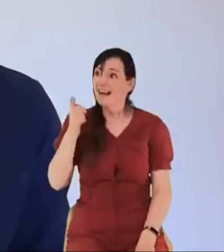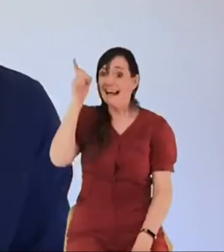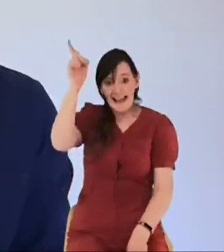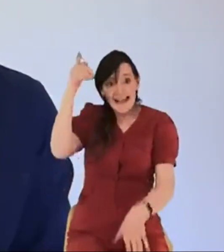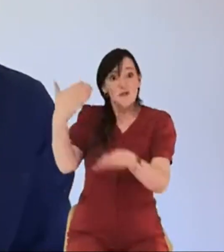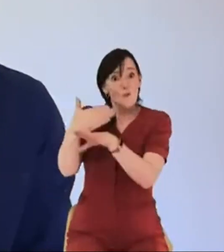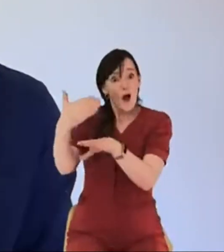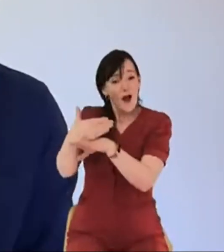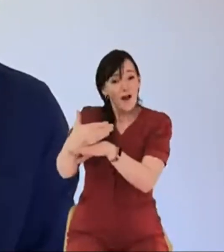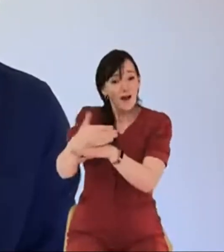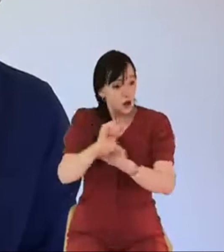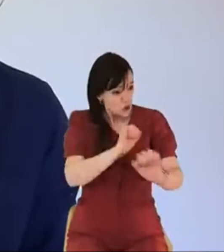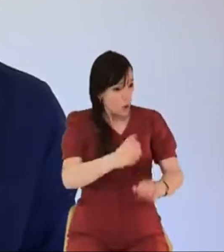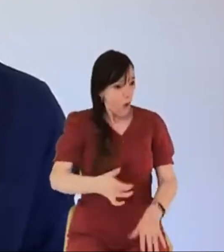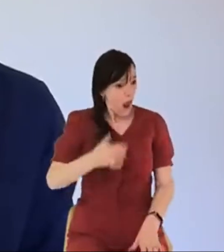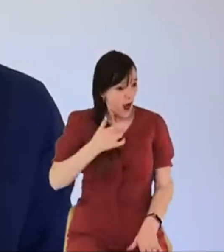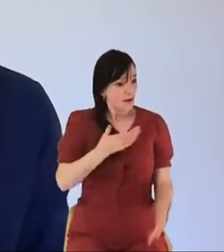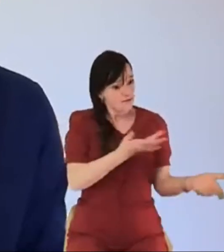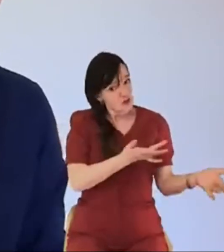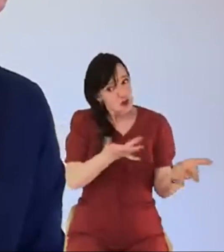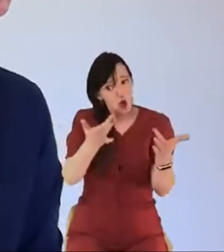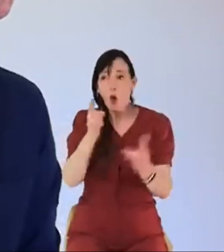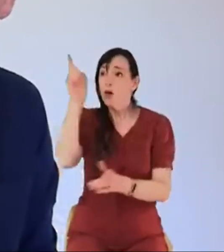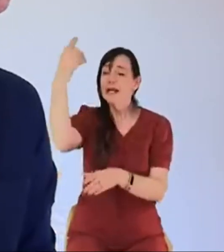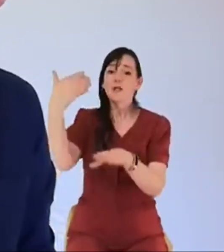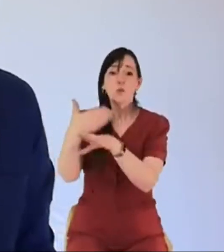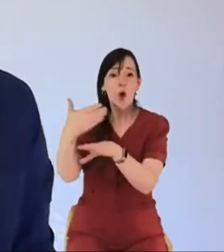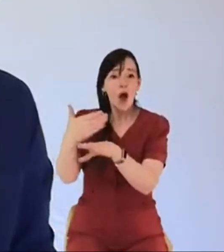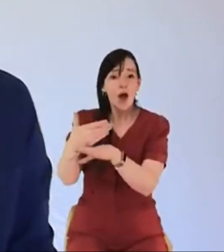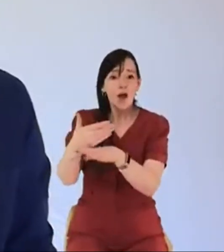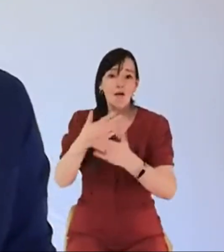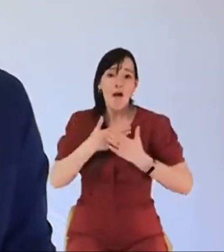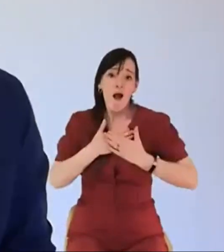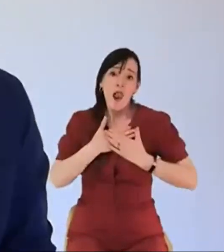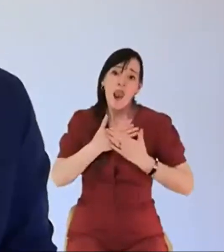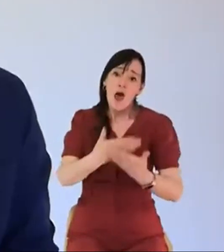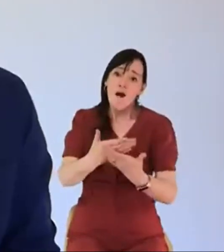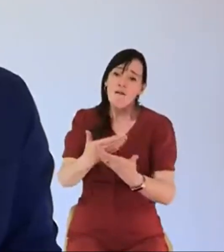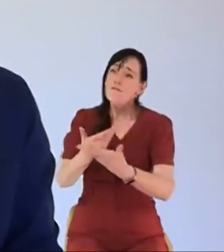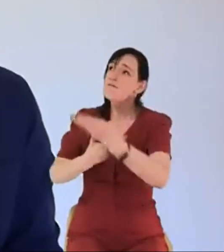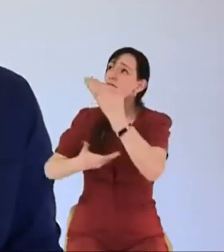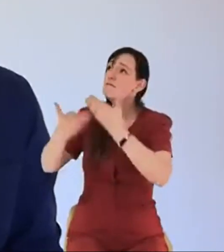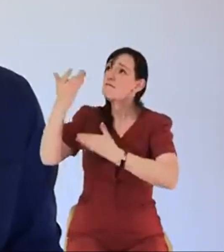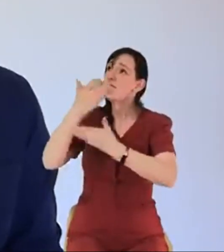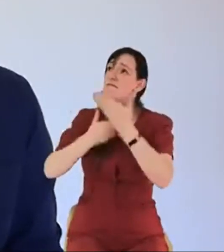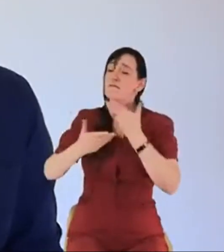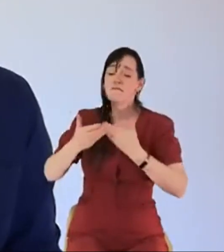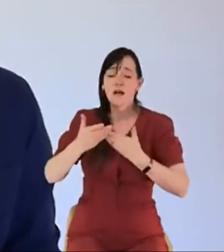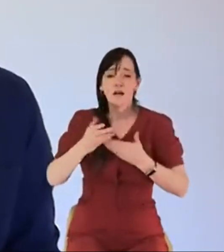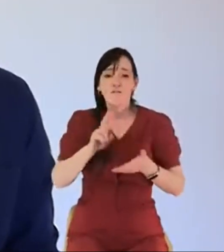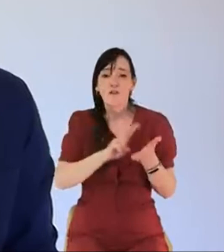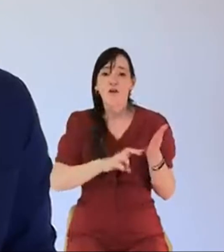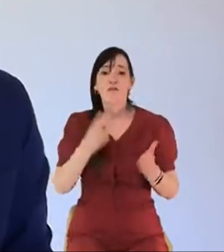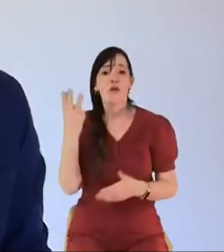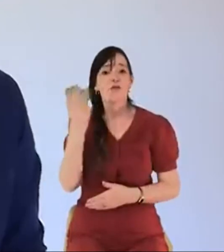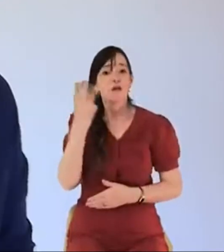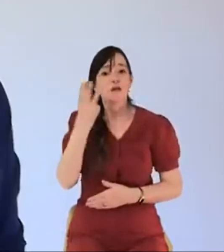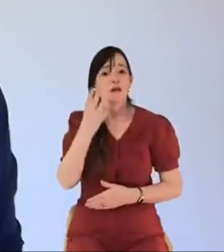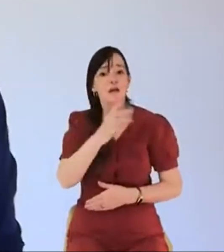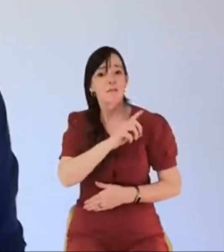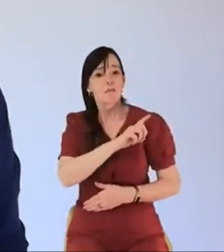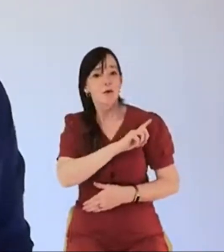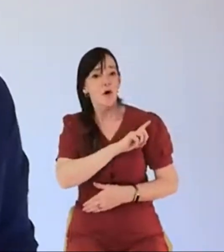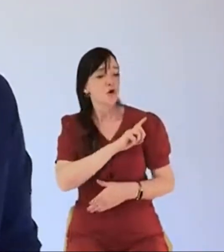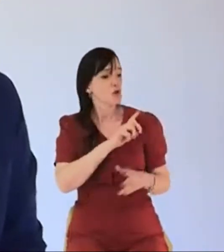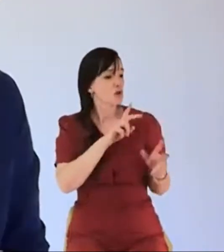verse 30 they are loved by the lord verse 13 because god chose